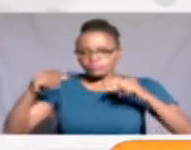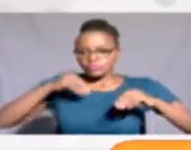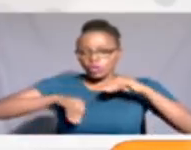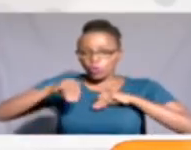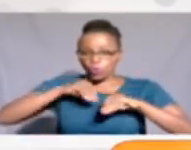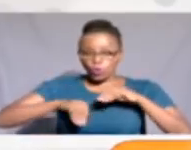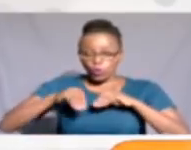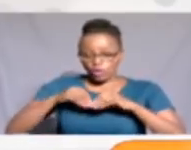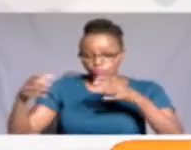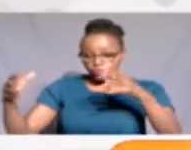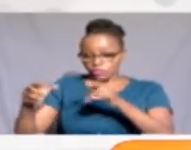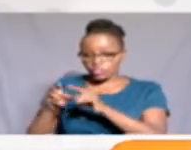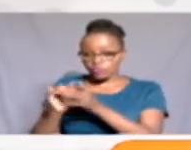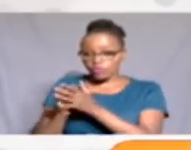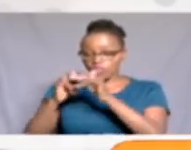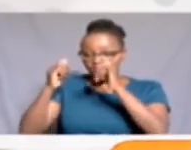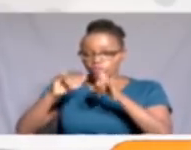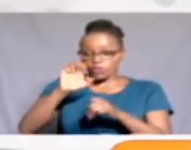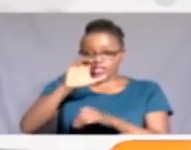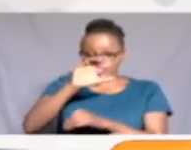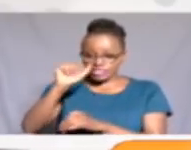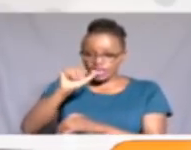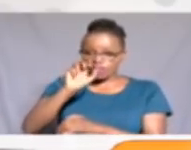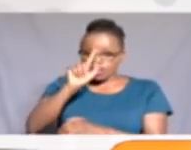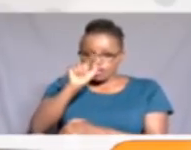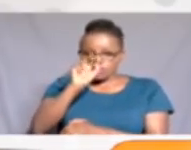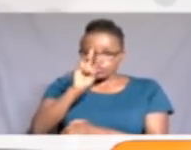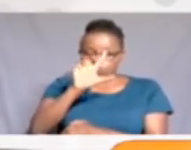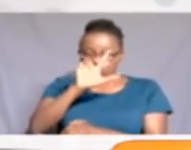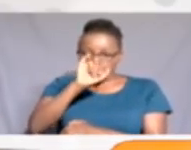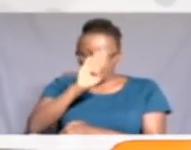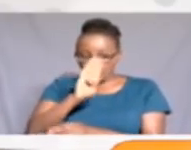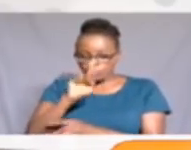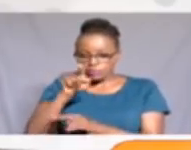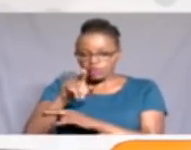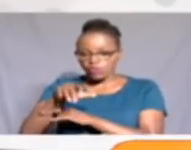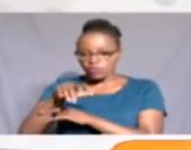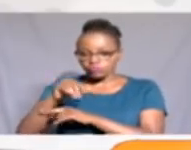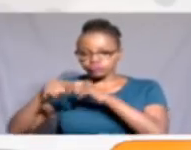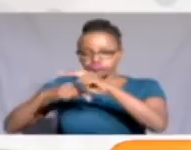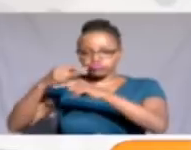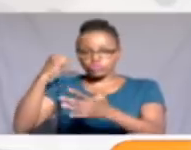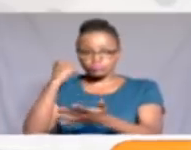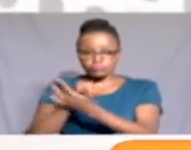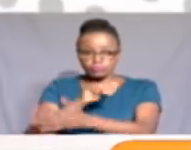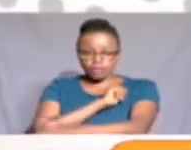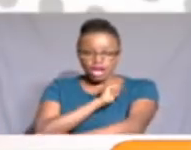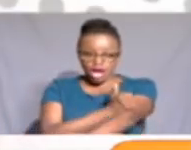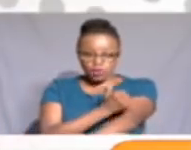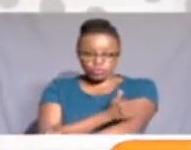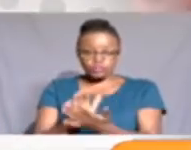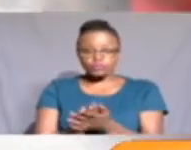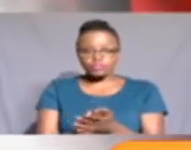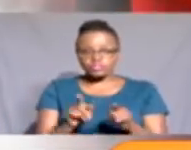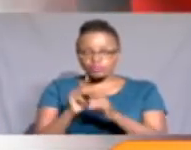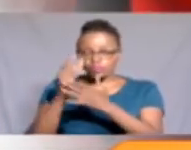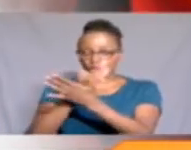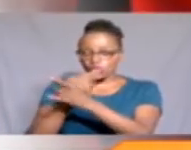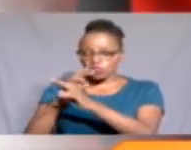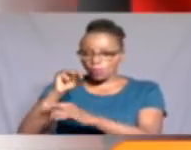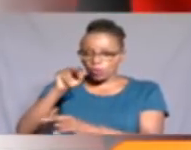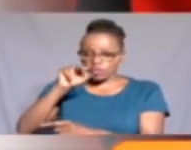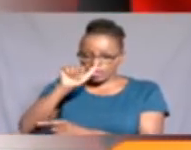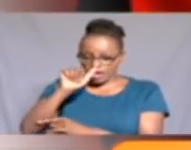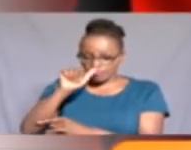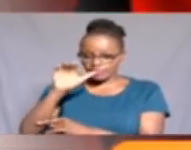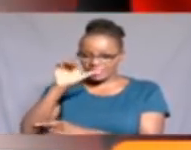commission, as new EACC CEO Twalib Mbarak stamps his authority. Now, a statement by Foreign Affairs Cabinet